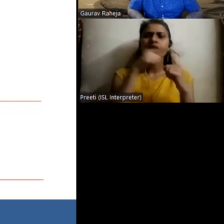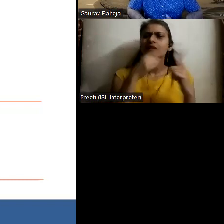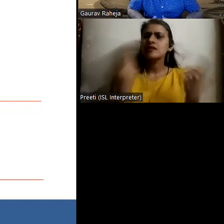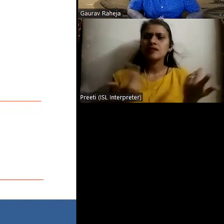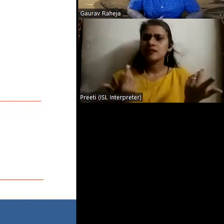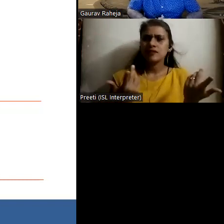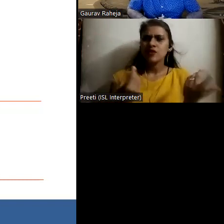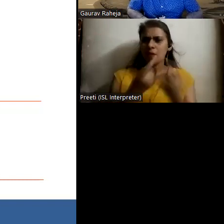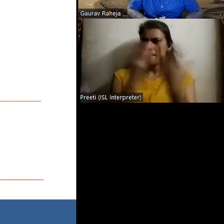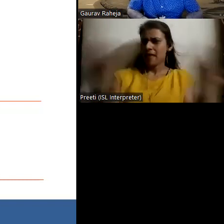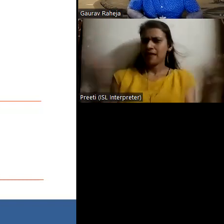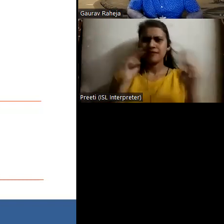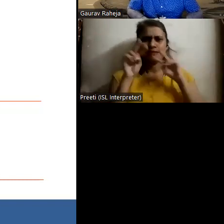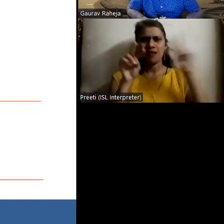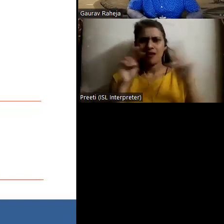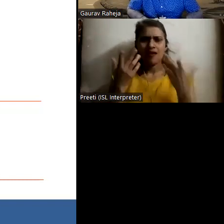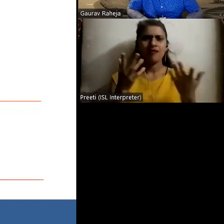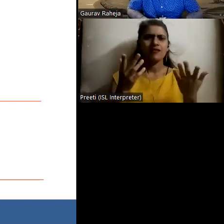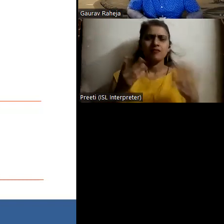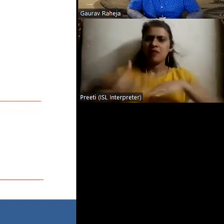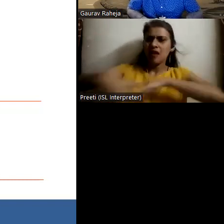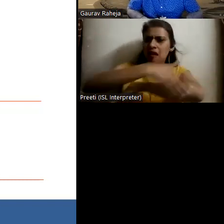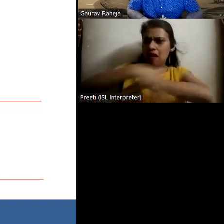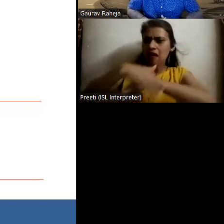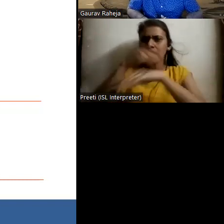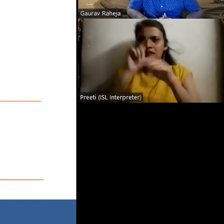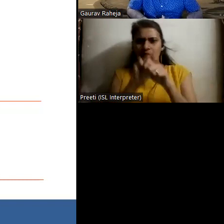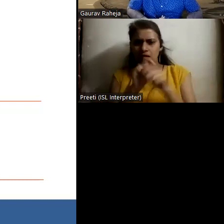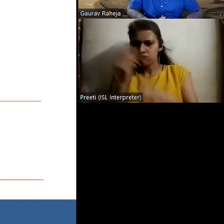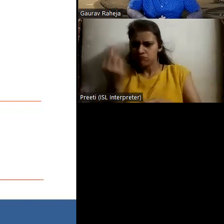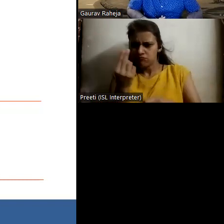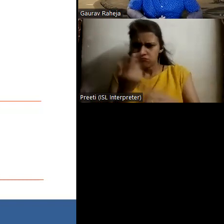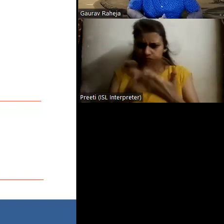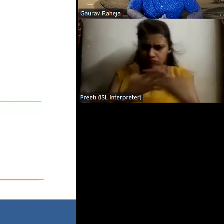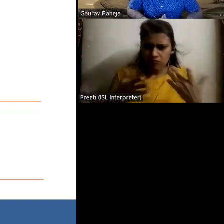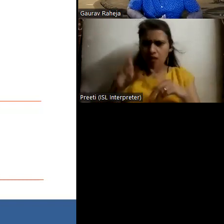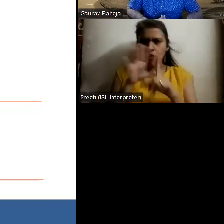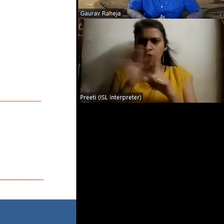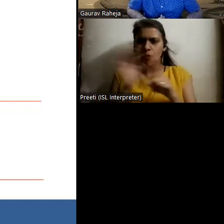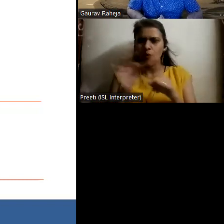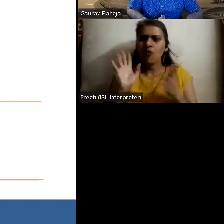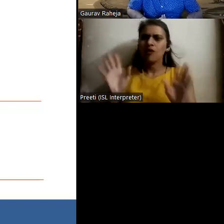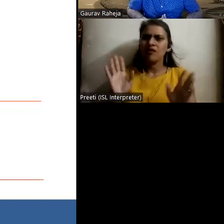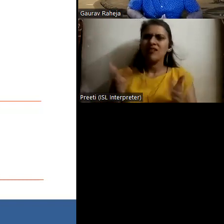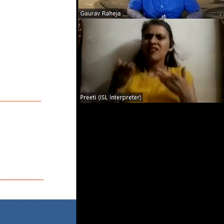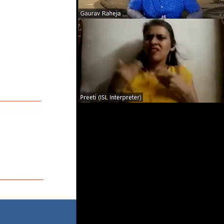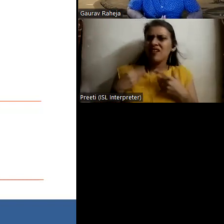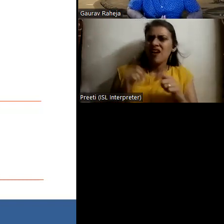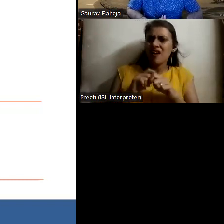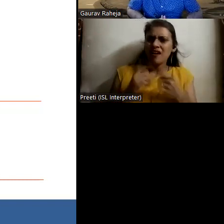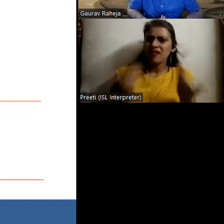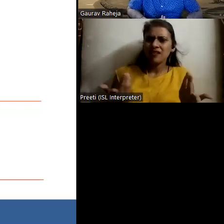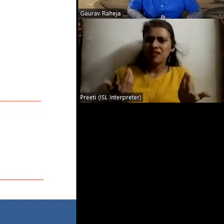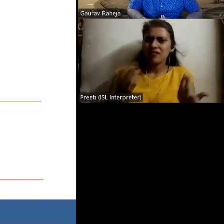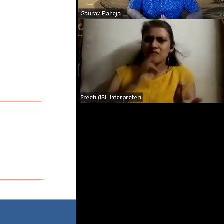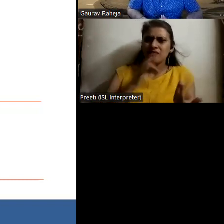have seen, okay, we are writing architecture, design, planning. You might be wondering, why are you sitting here? You are